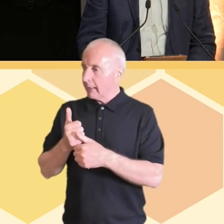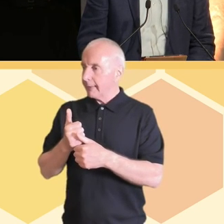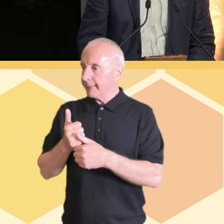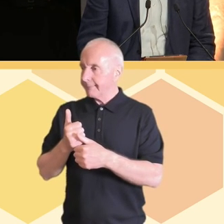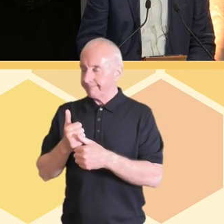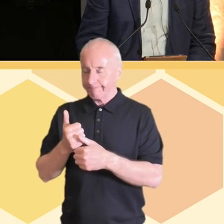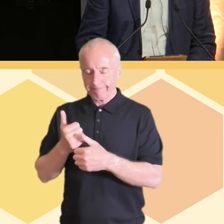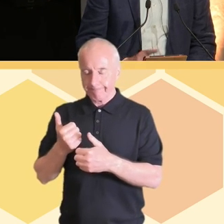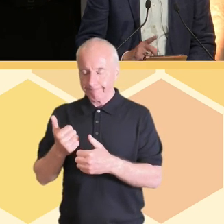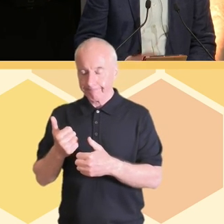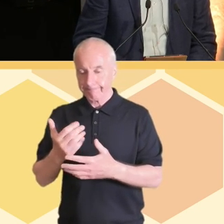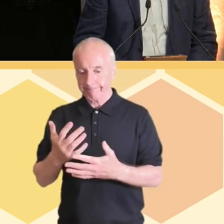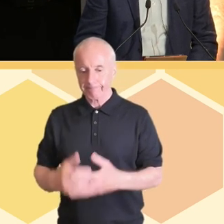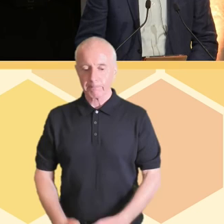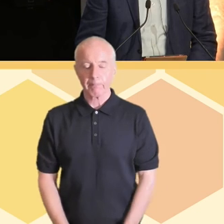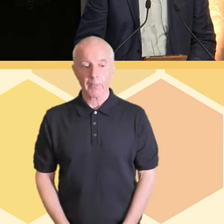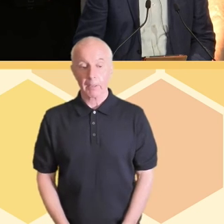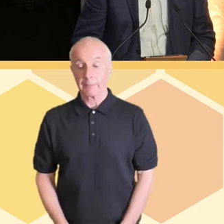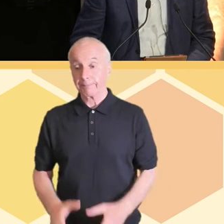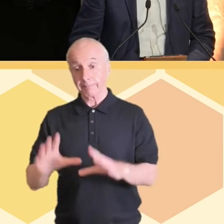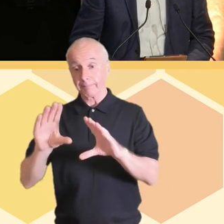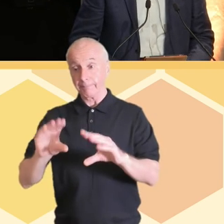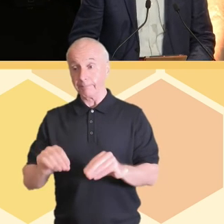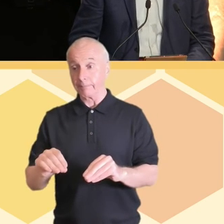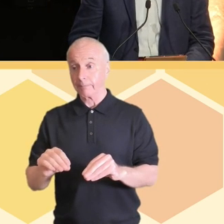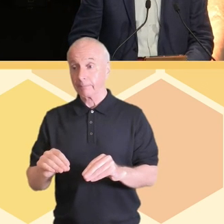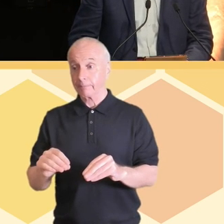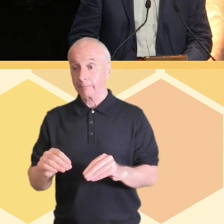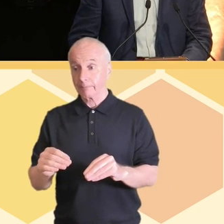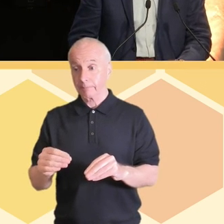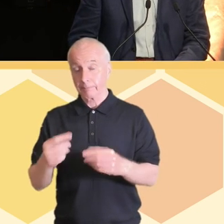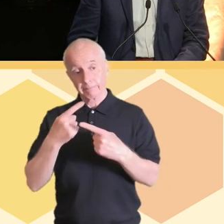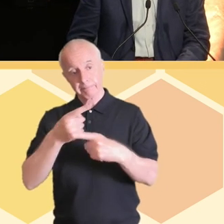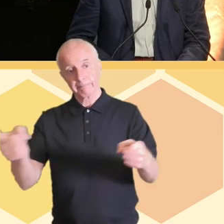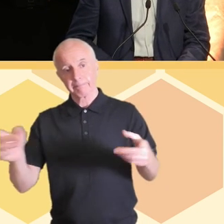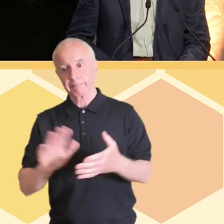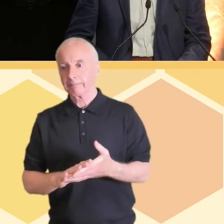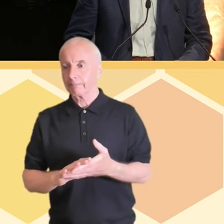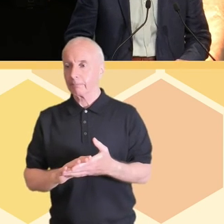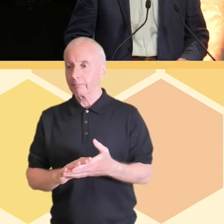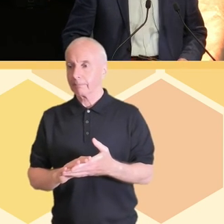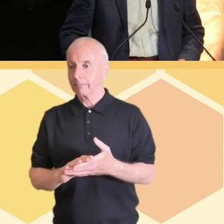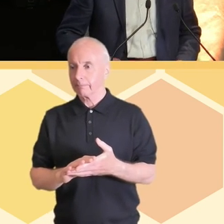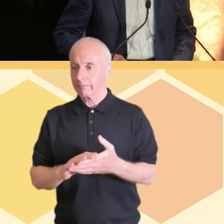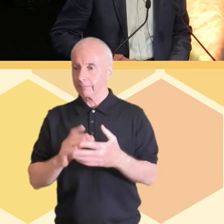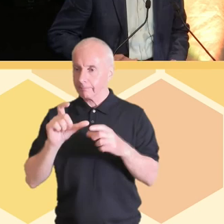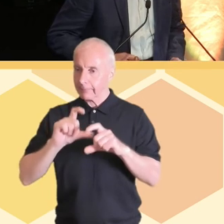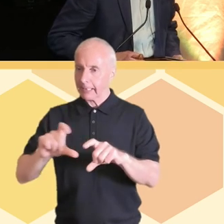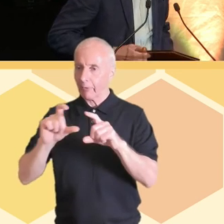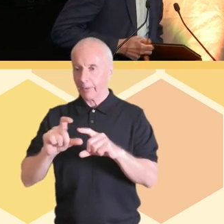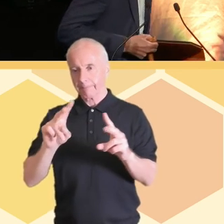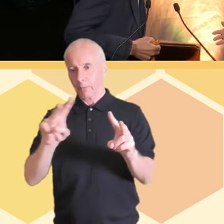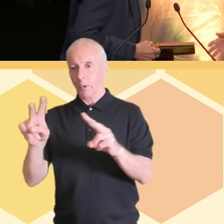As I come to a close, just one thing. Keep on watching for the Kingfisher.